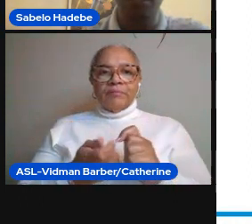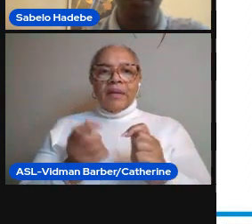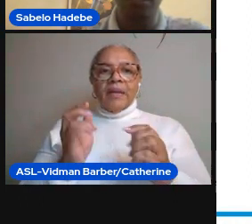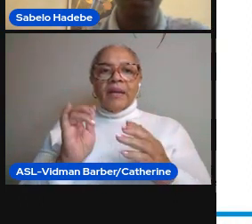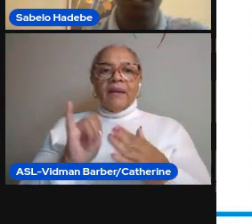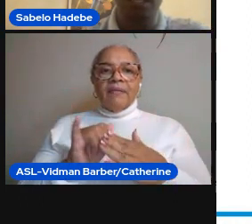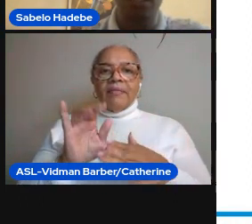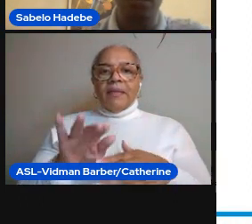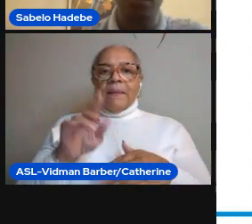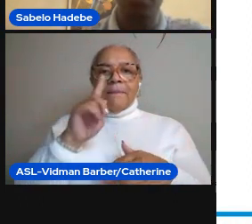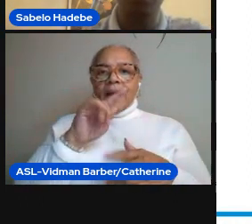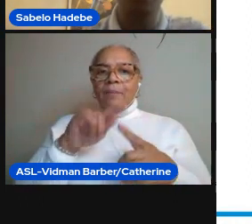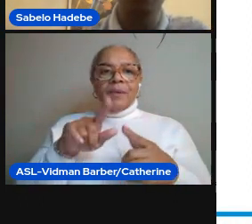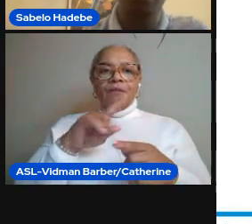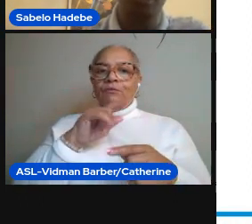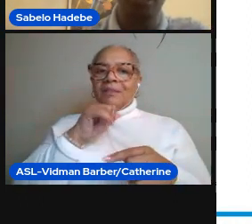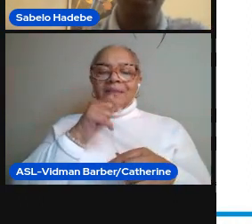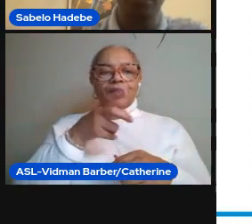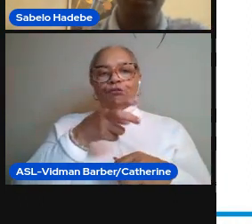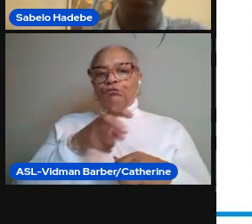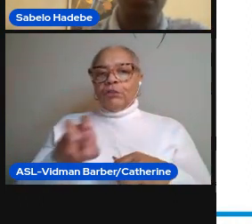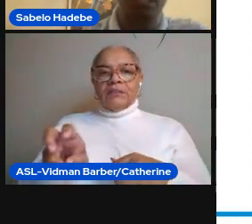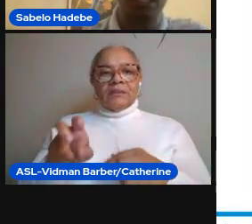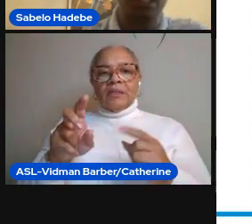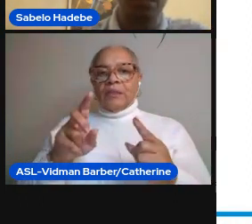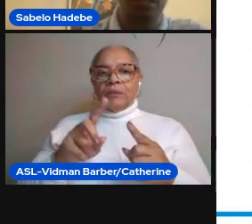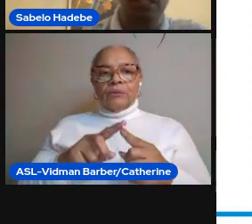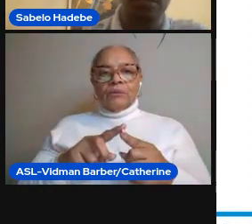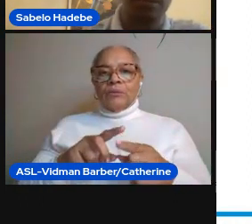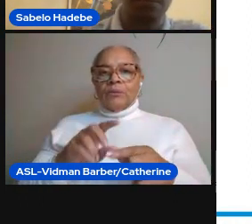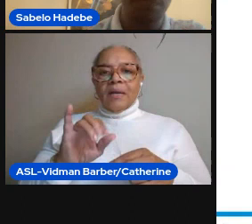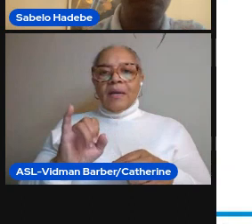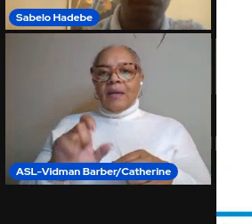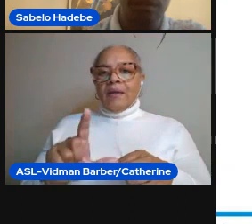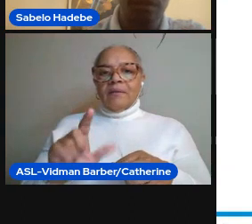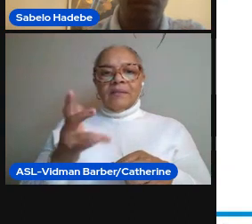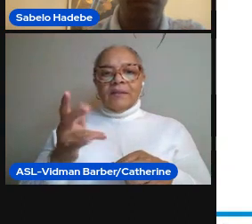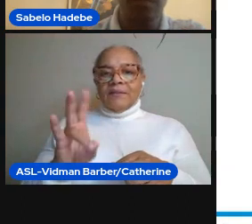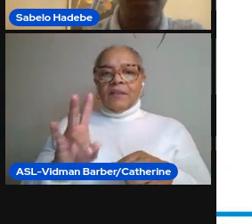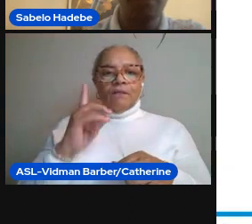this doesn't really translate to IL-17 production, for example.